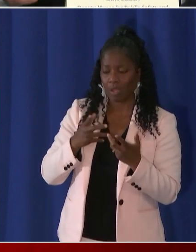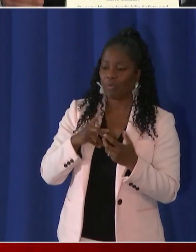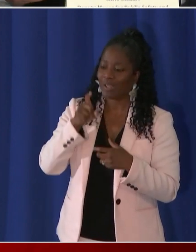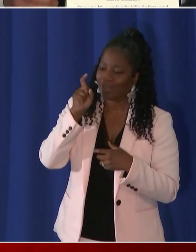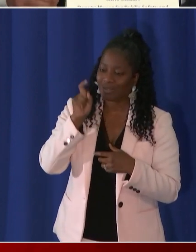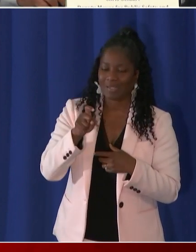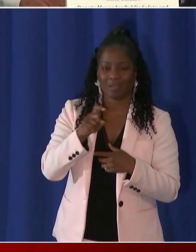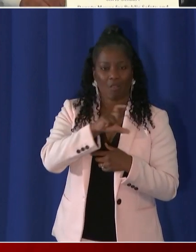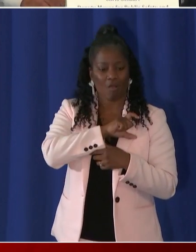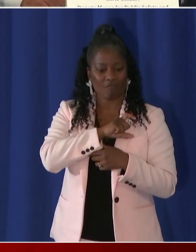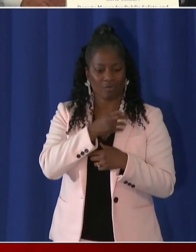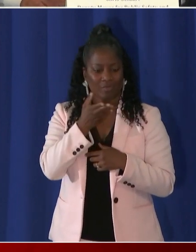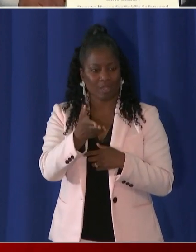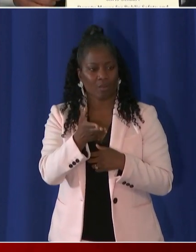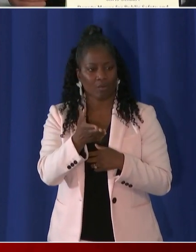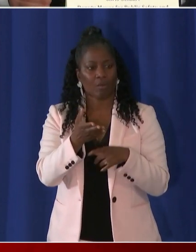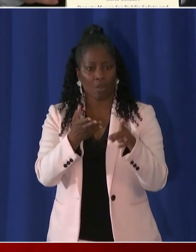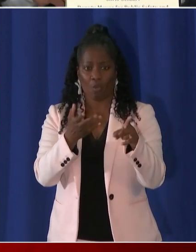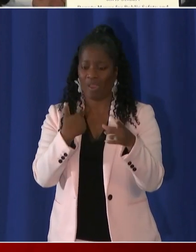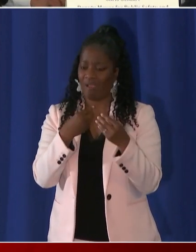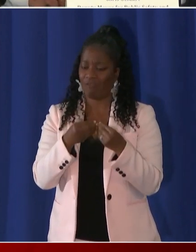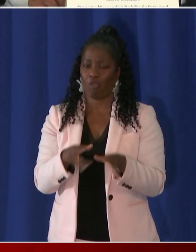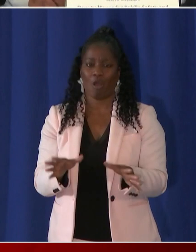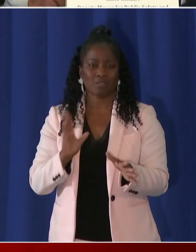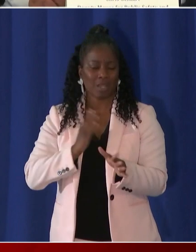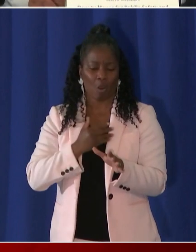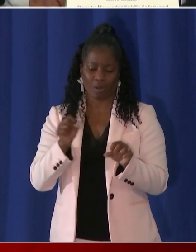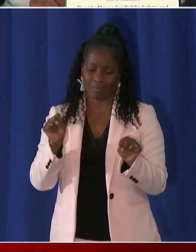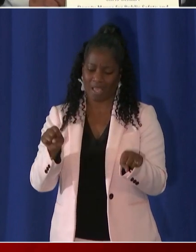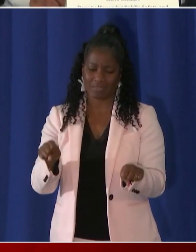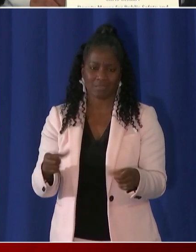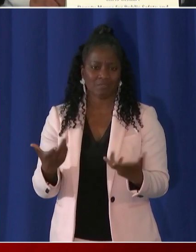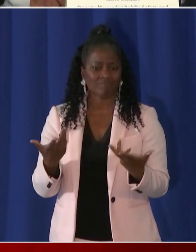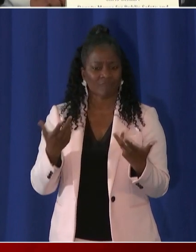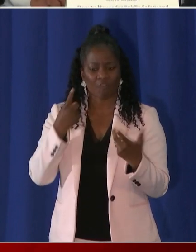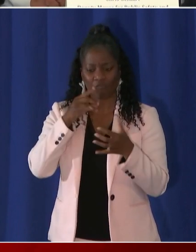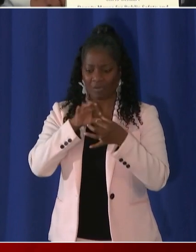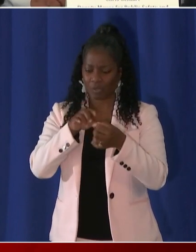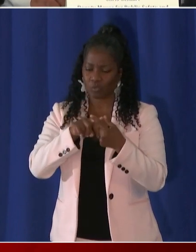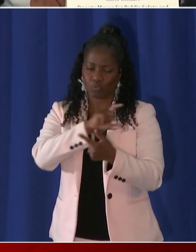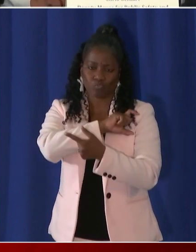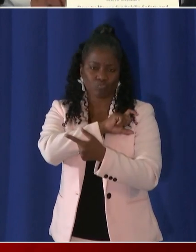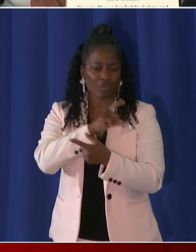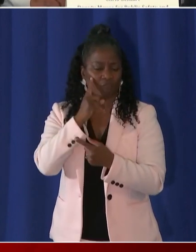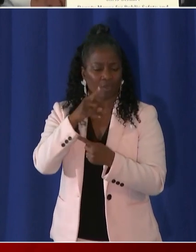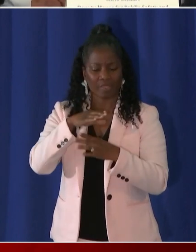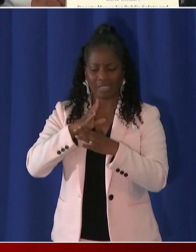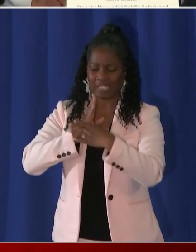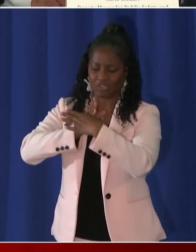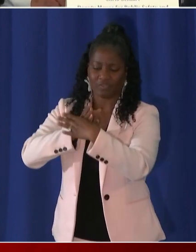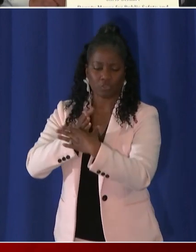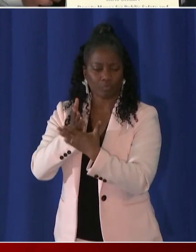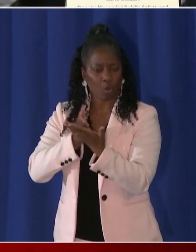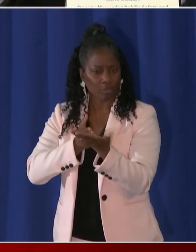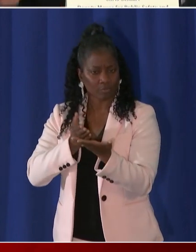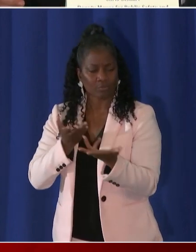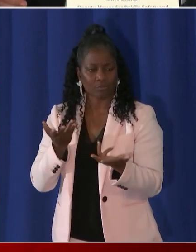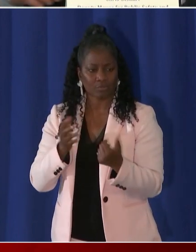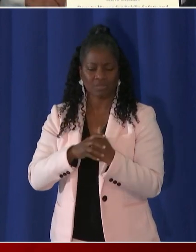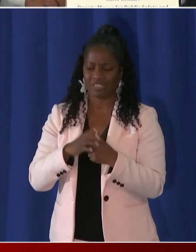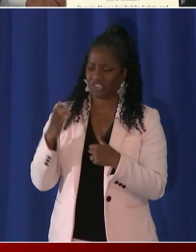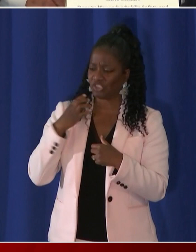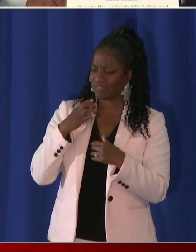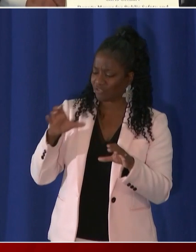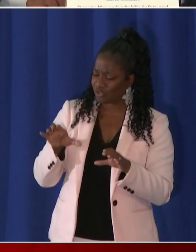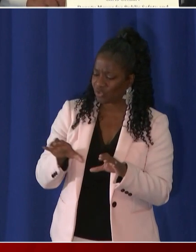things because we have lost capacity when it comes to our law enforcement and intervention side of that, and we need to build that back. The chief is